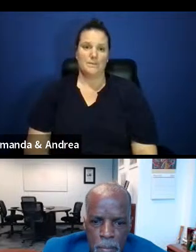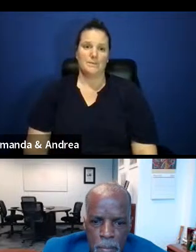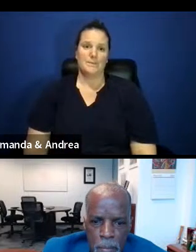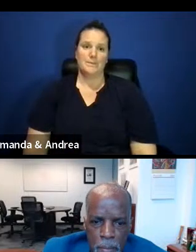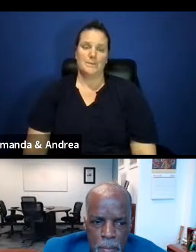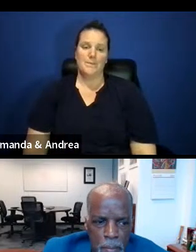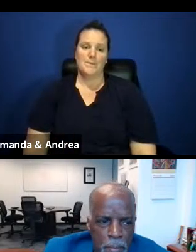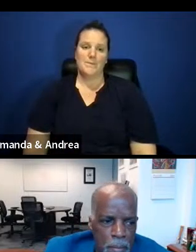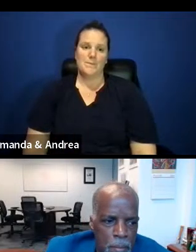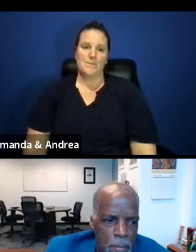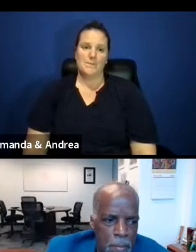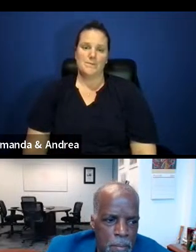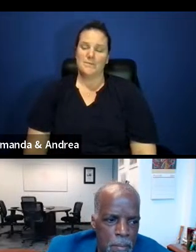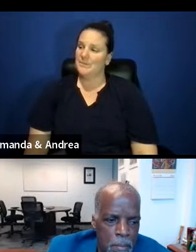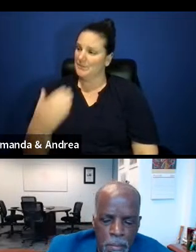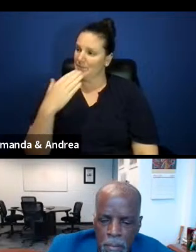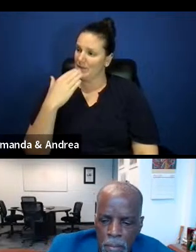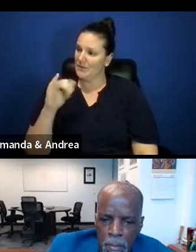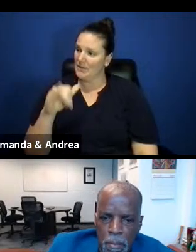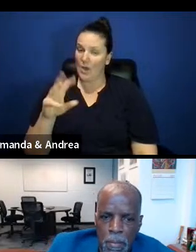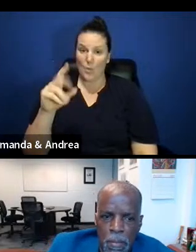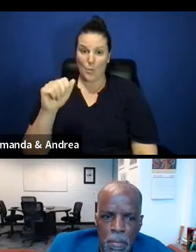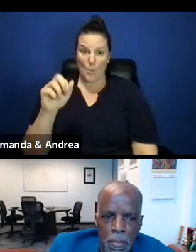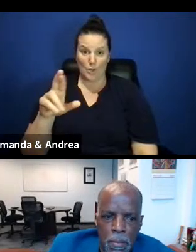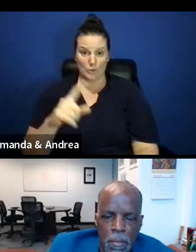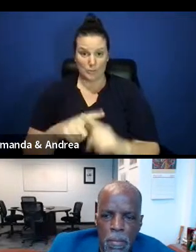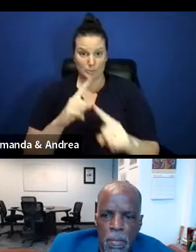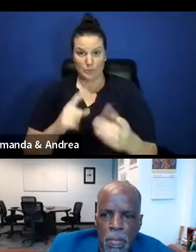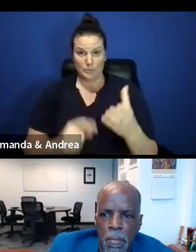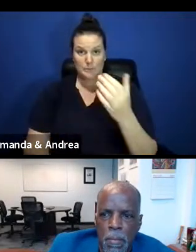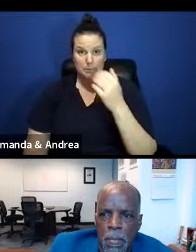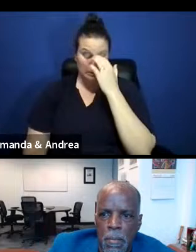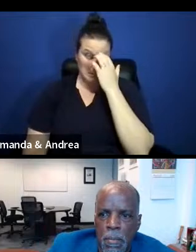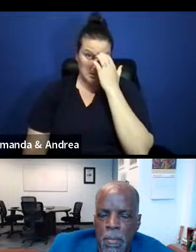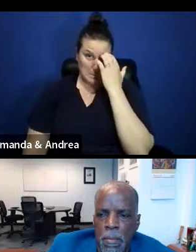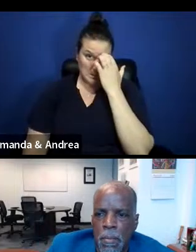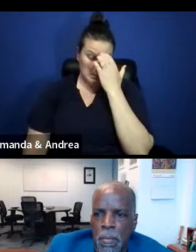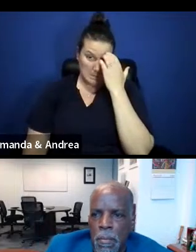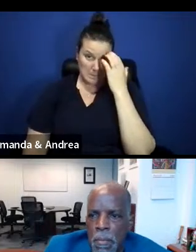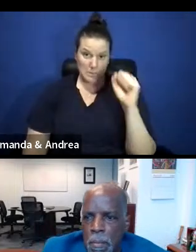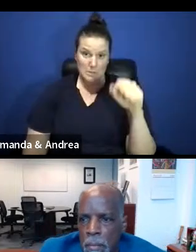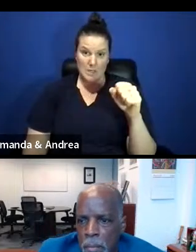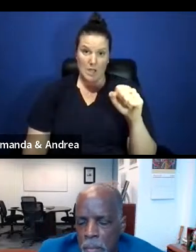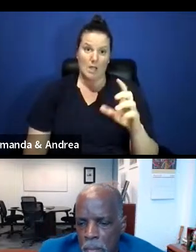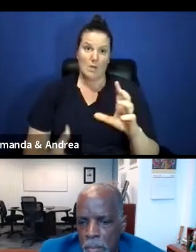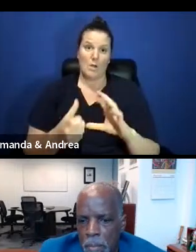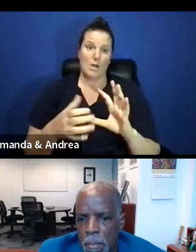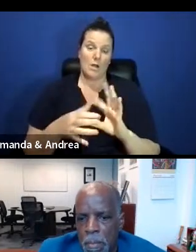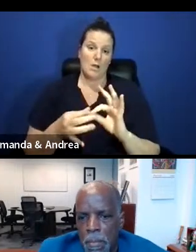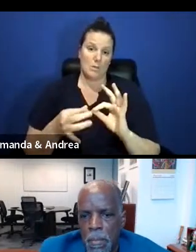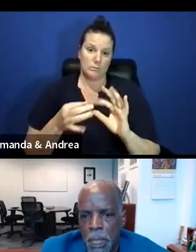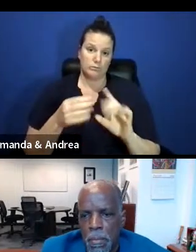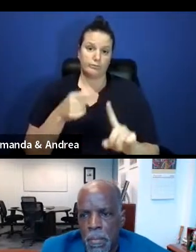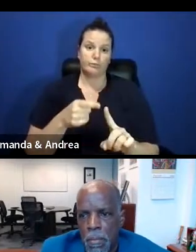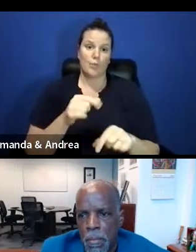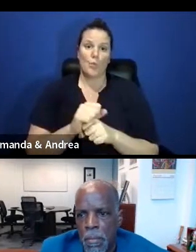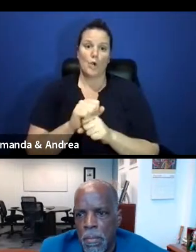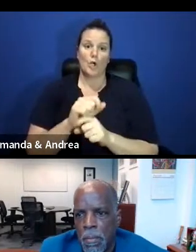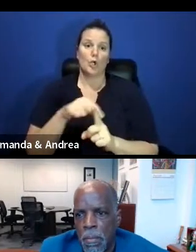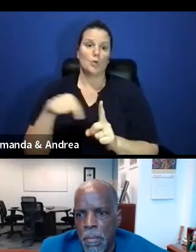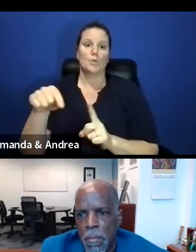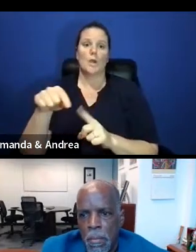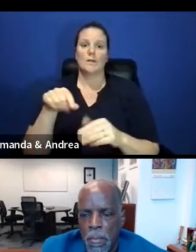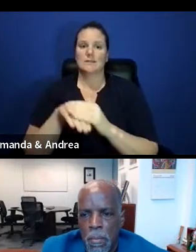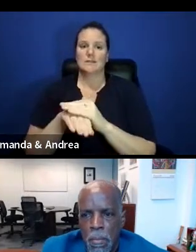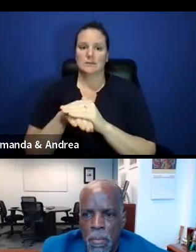Thanks, Chris. I appreciate that. Walter, I see you came off mute. Yeah, thanks. I wanted to point out that our work around accessibility